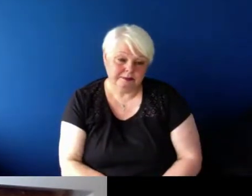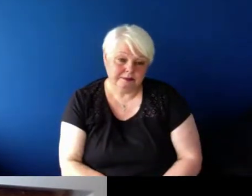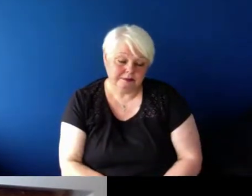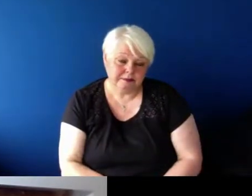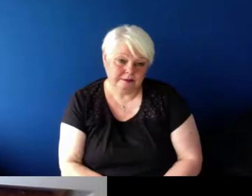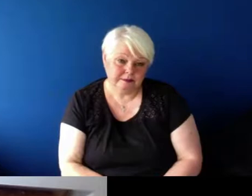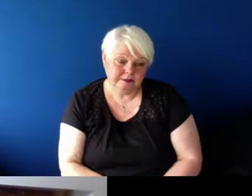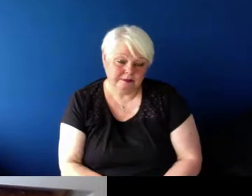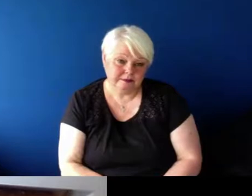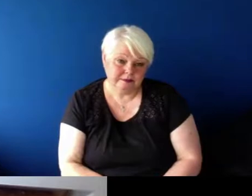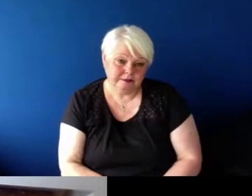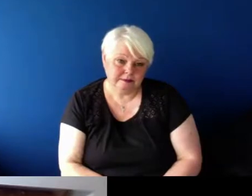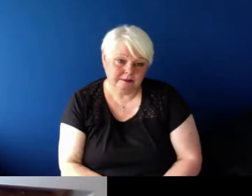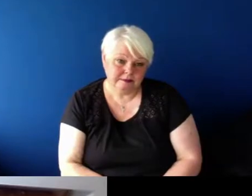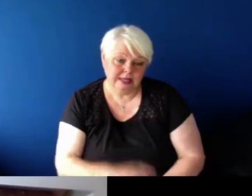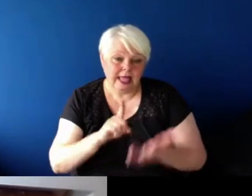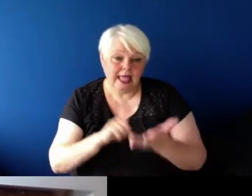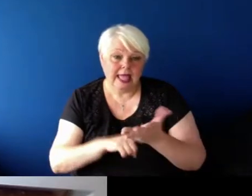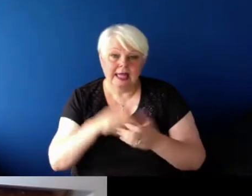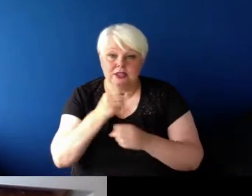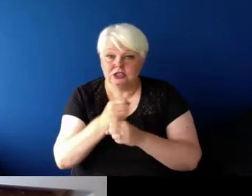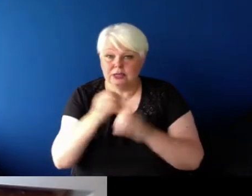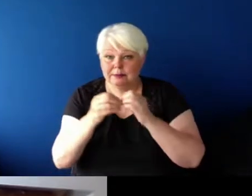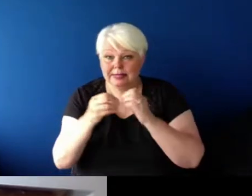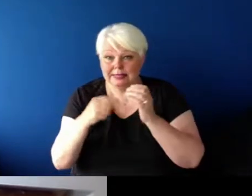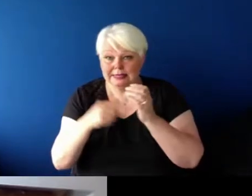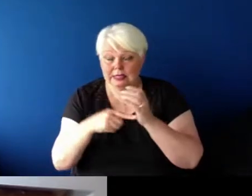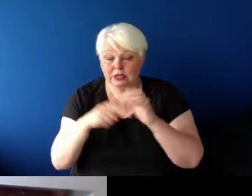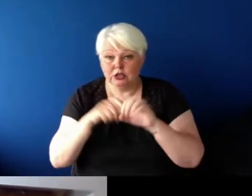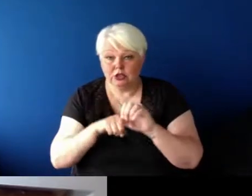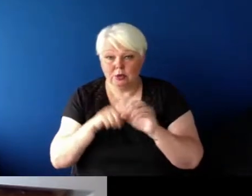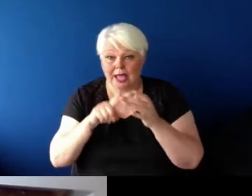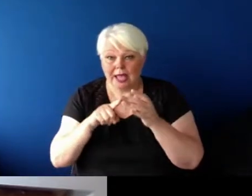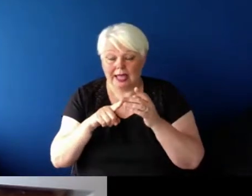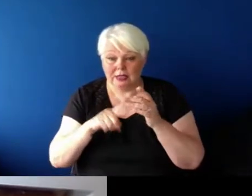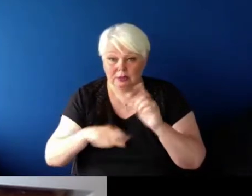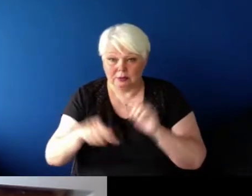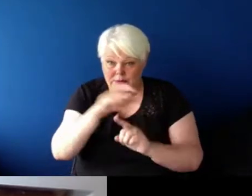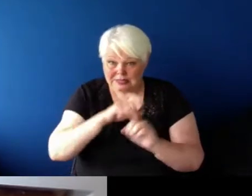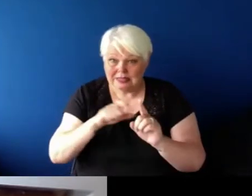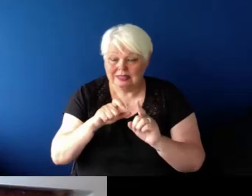I mean, LGBTQI community is very much part of the Summerales